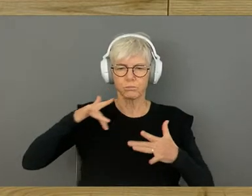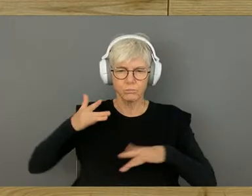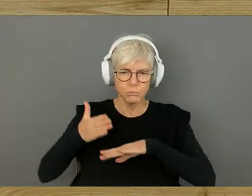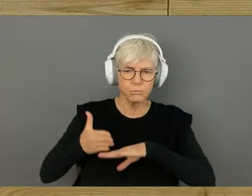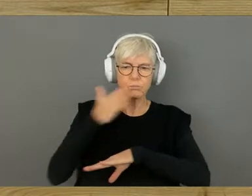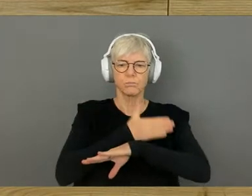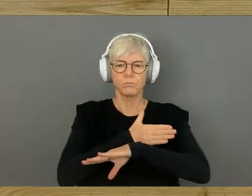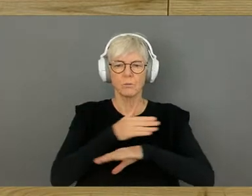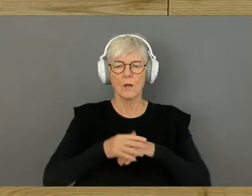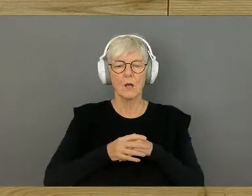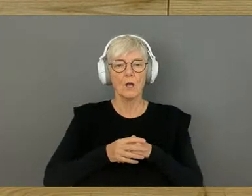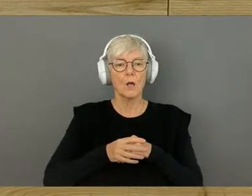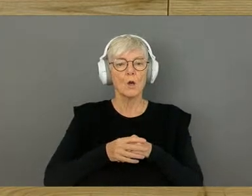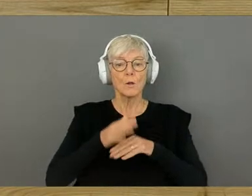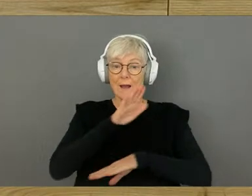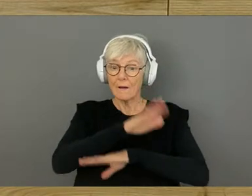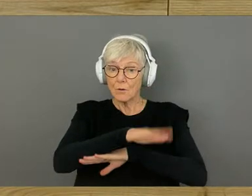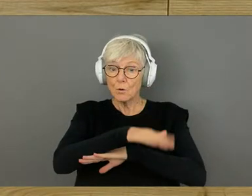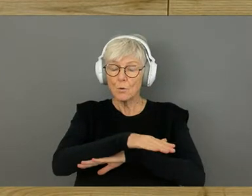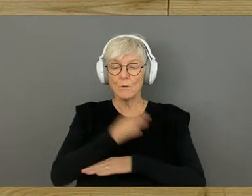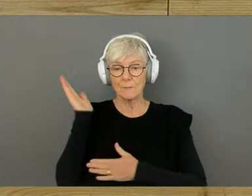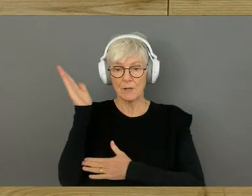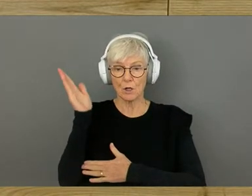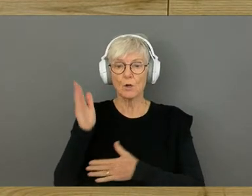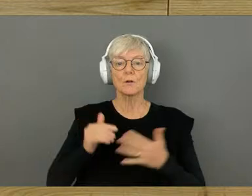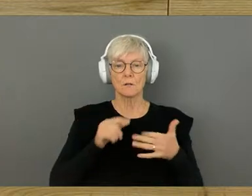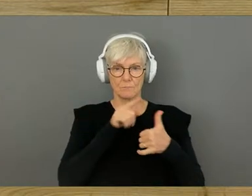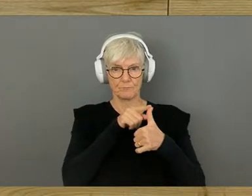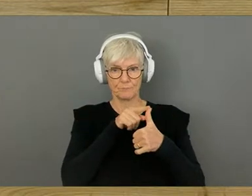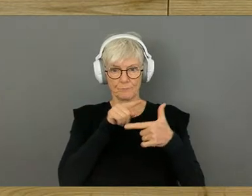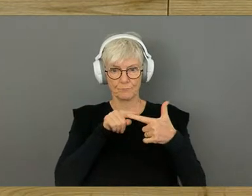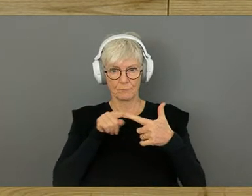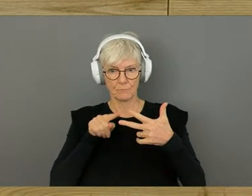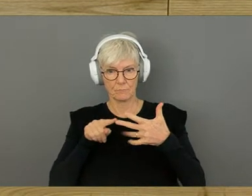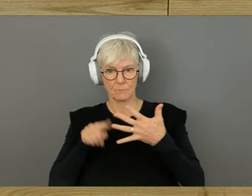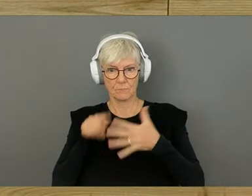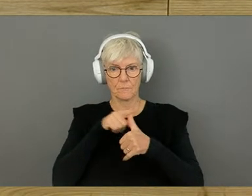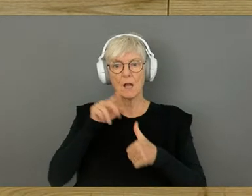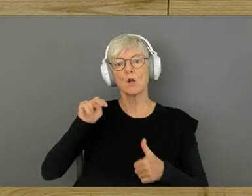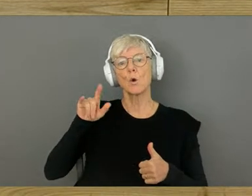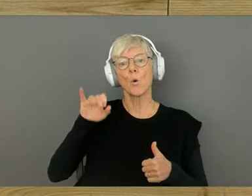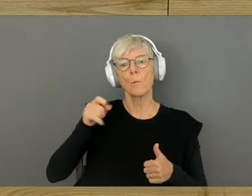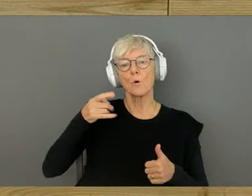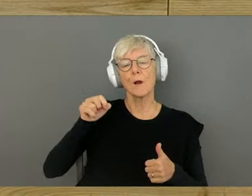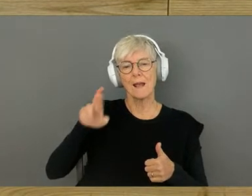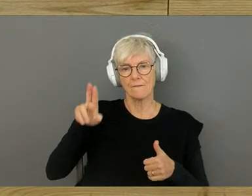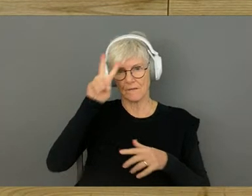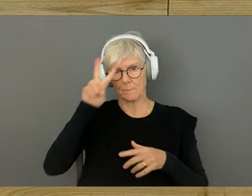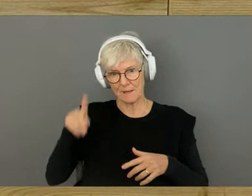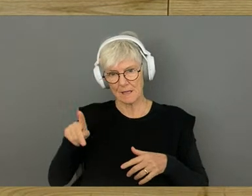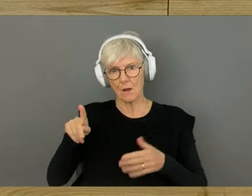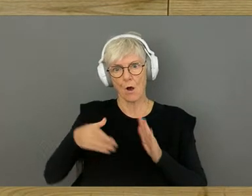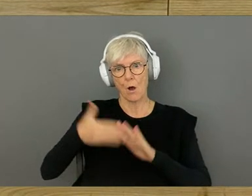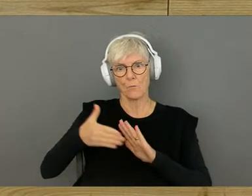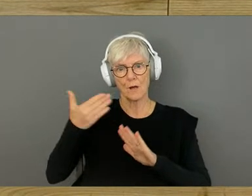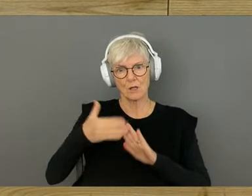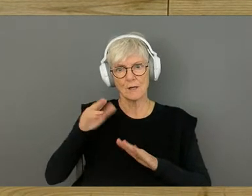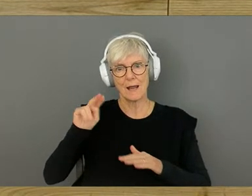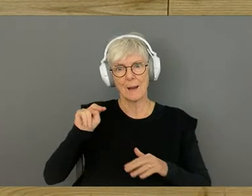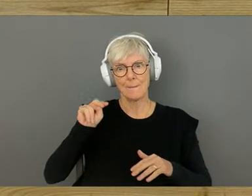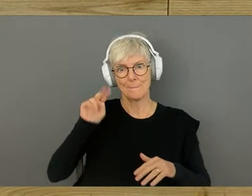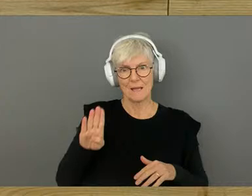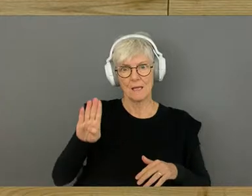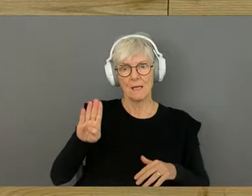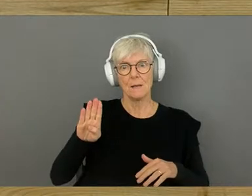afternoon's speakers are in the following order: Nicole Poirier, Vice President, Operations NB Power, and the Honorable